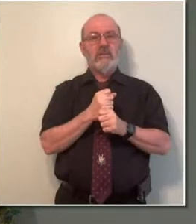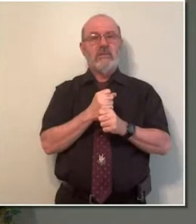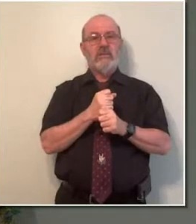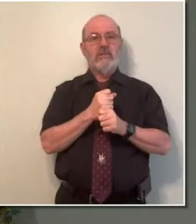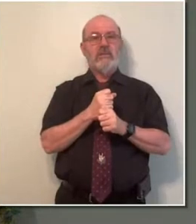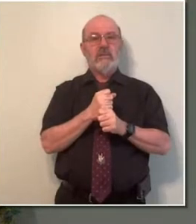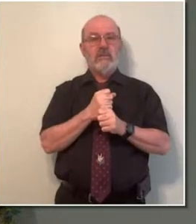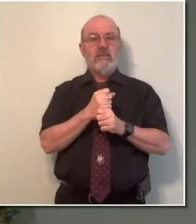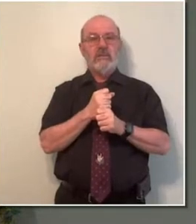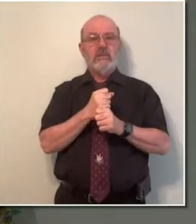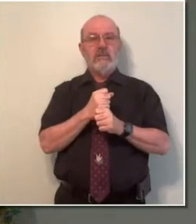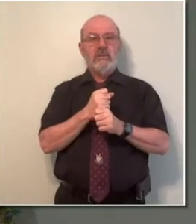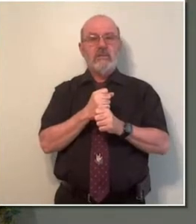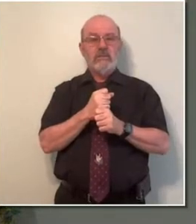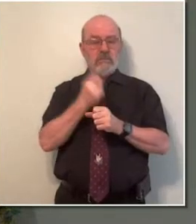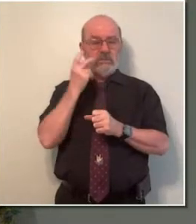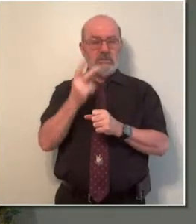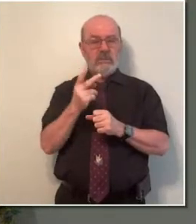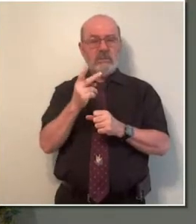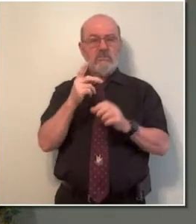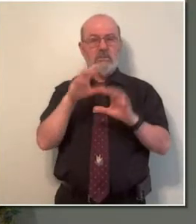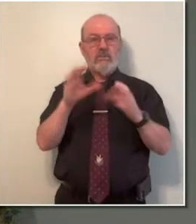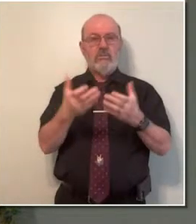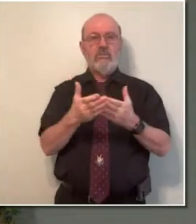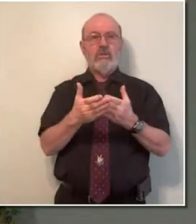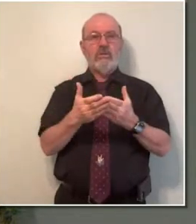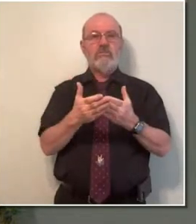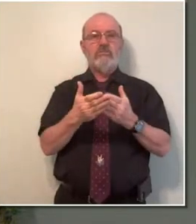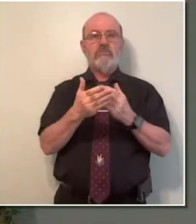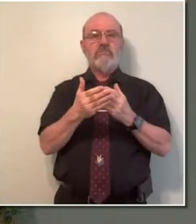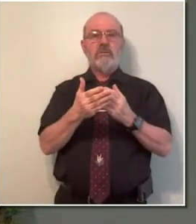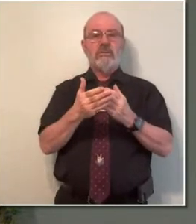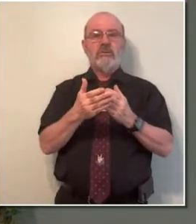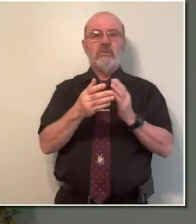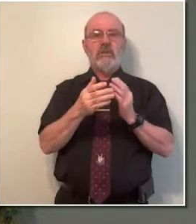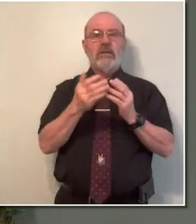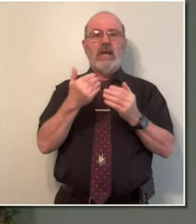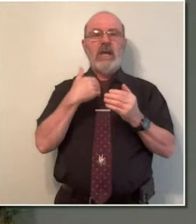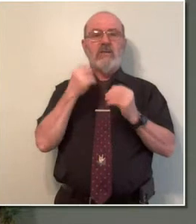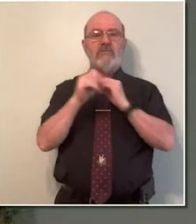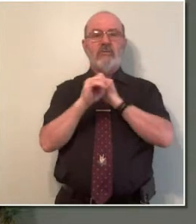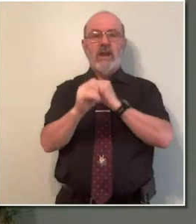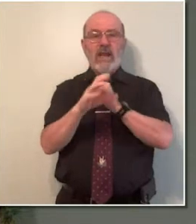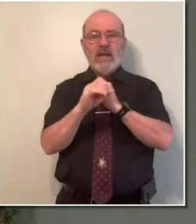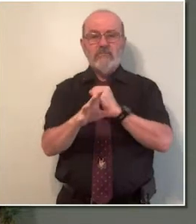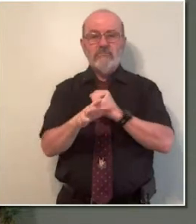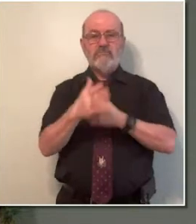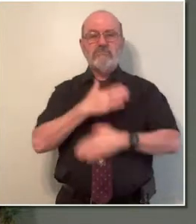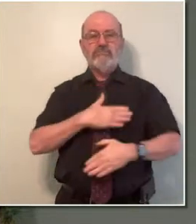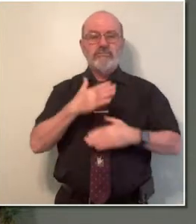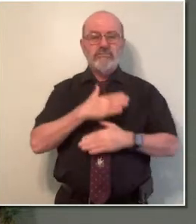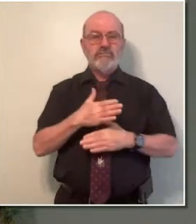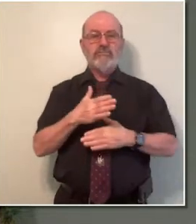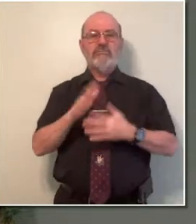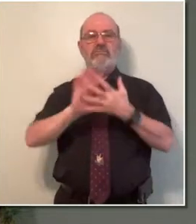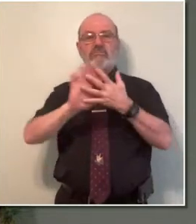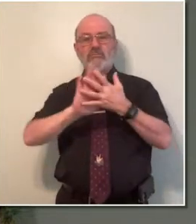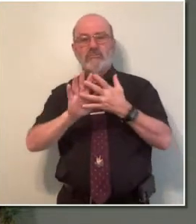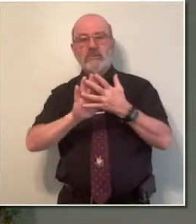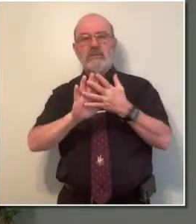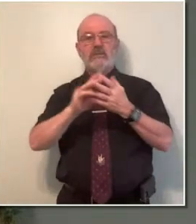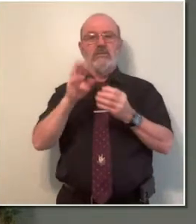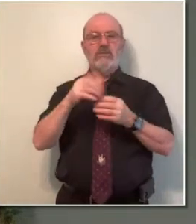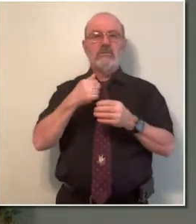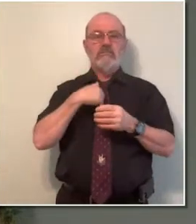further than what the world puts out as far as entertainment and news and Hollywood. It's just, I'm of the